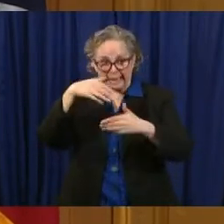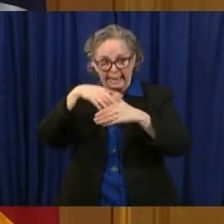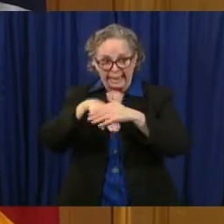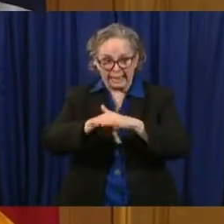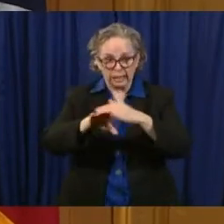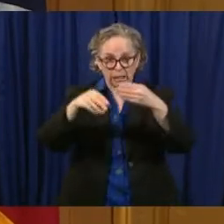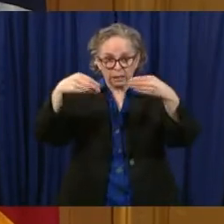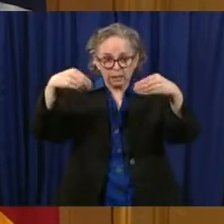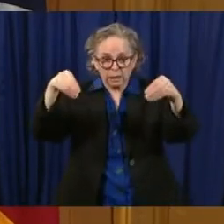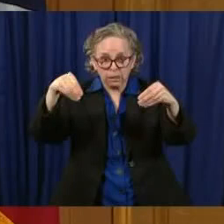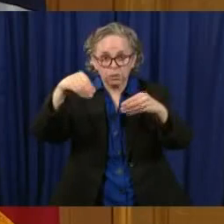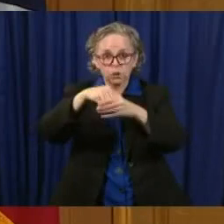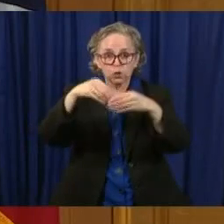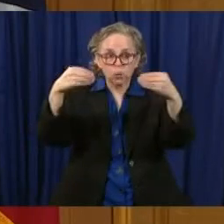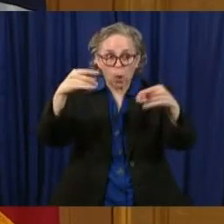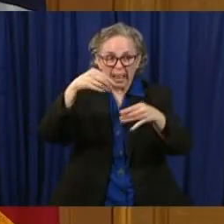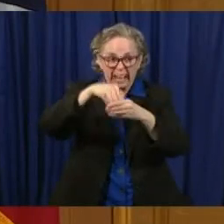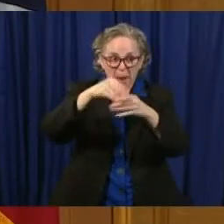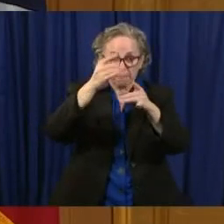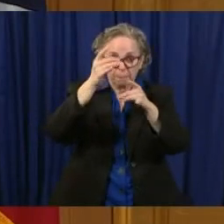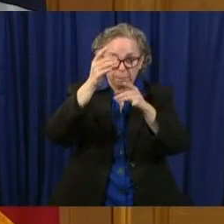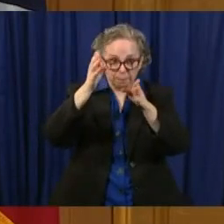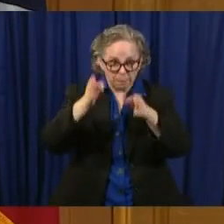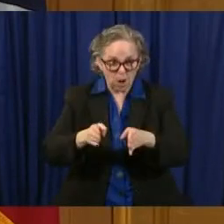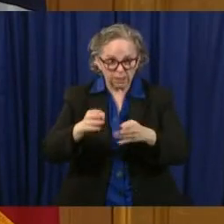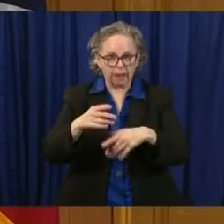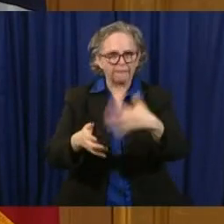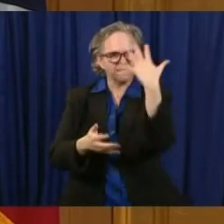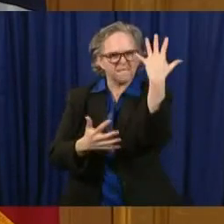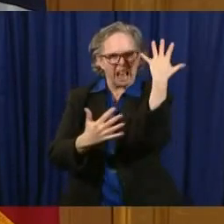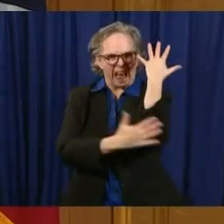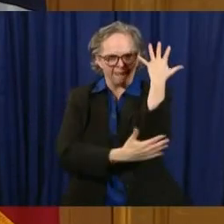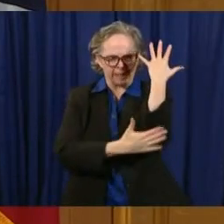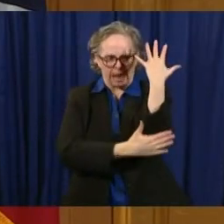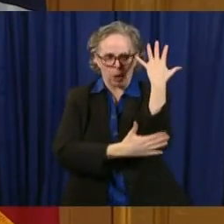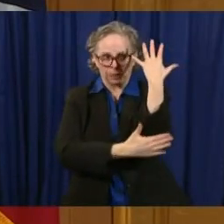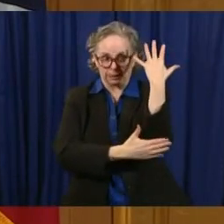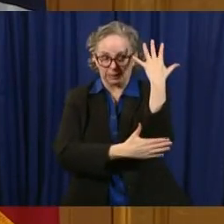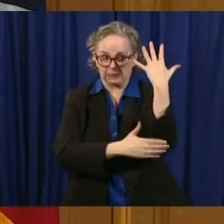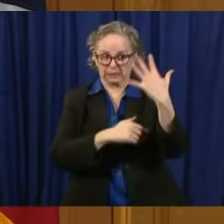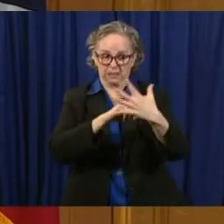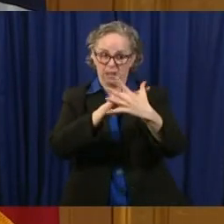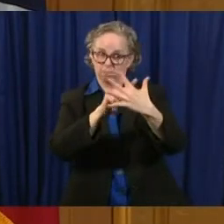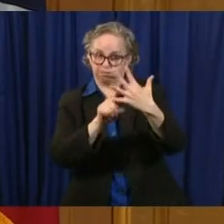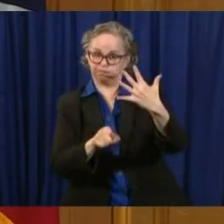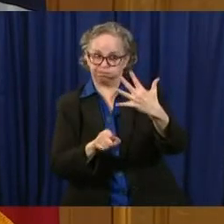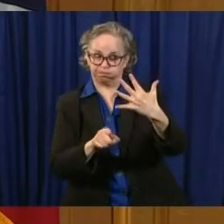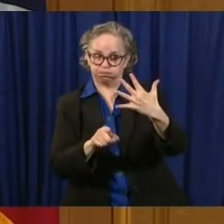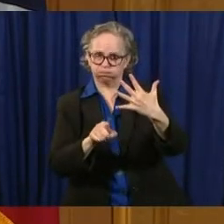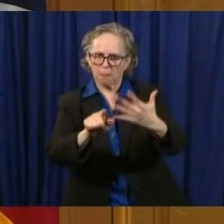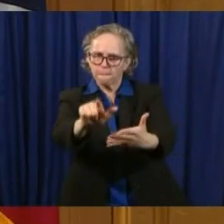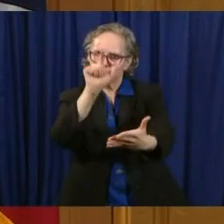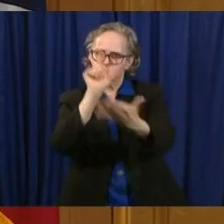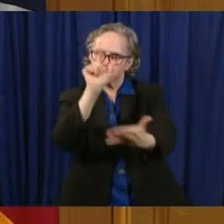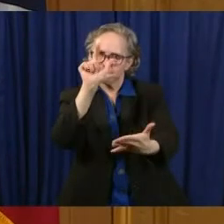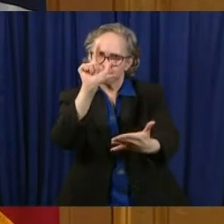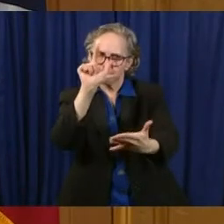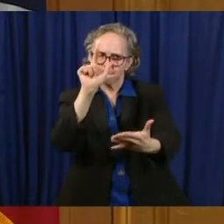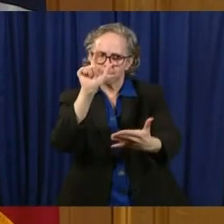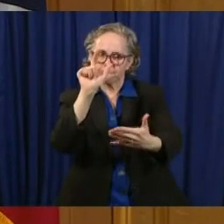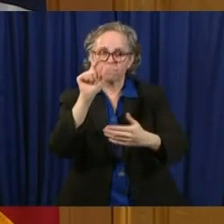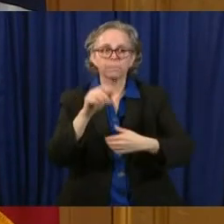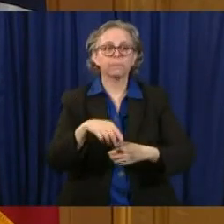to anyone who does not have an Ohio license. These counties are Ashtabula,